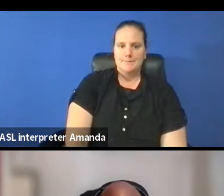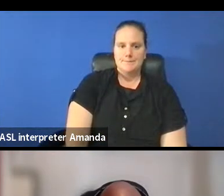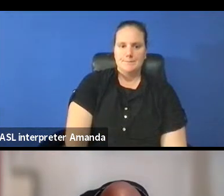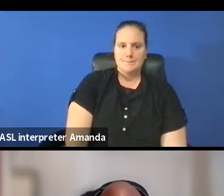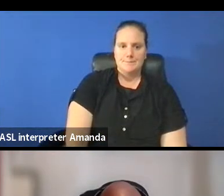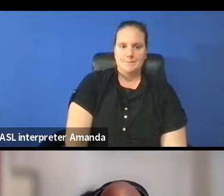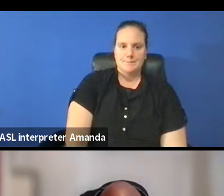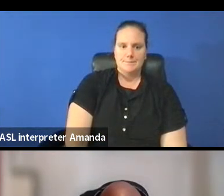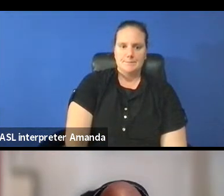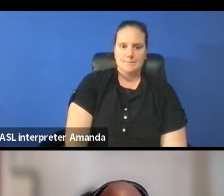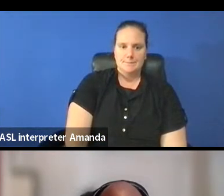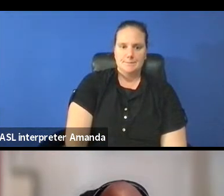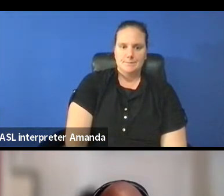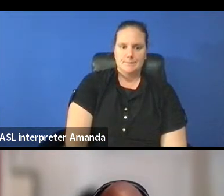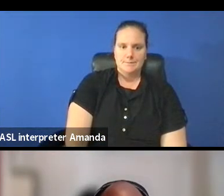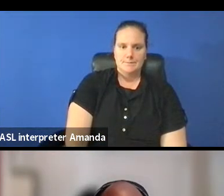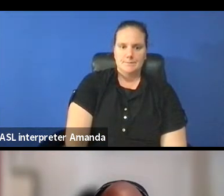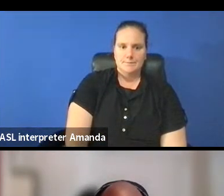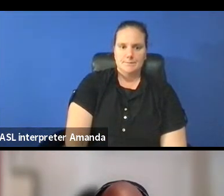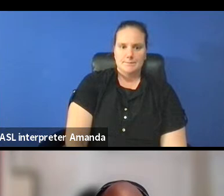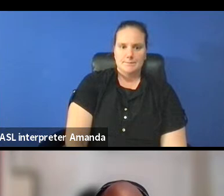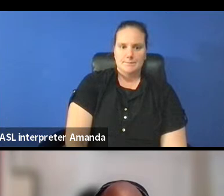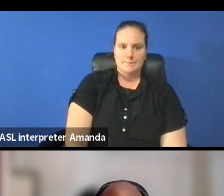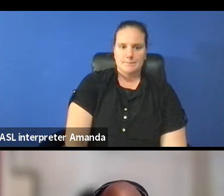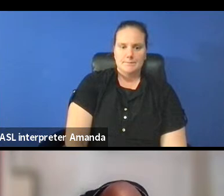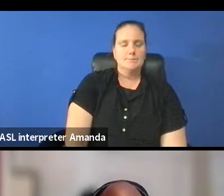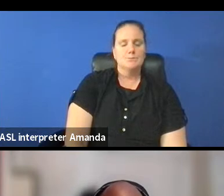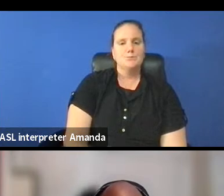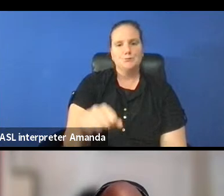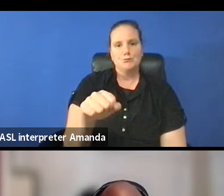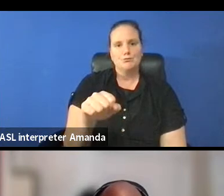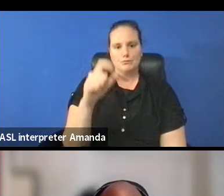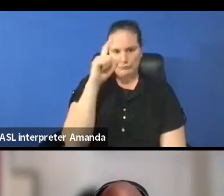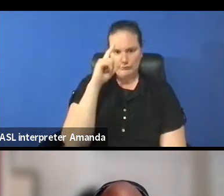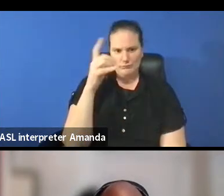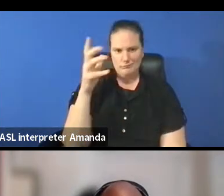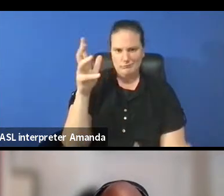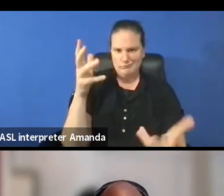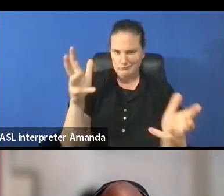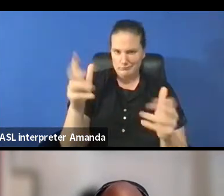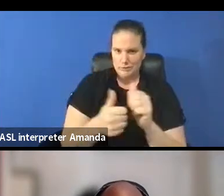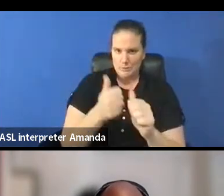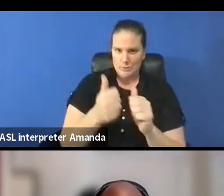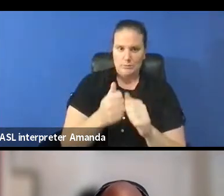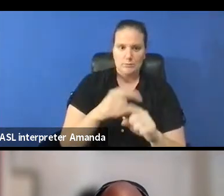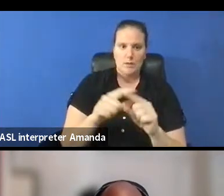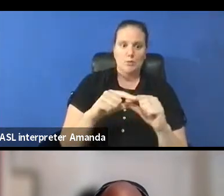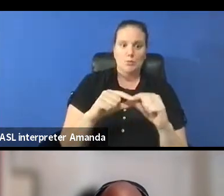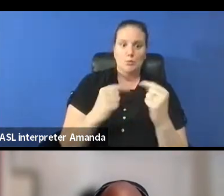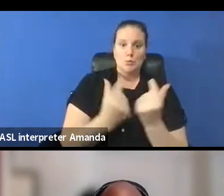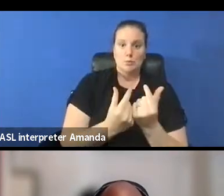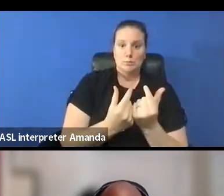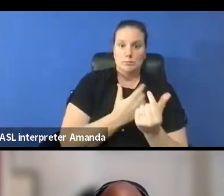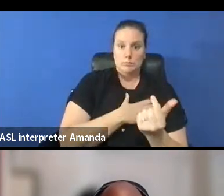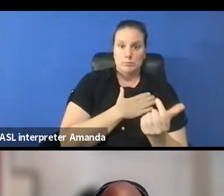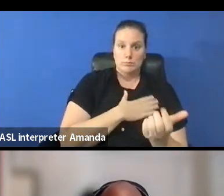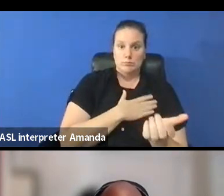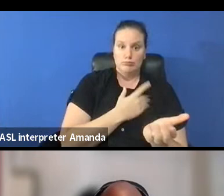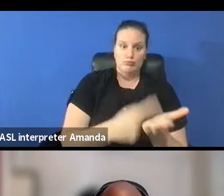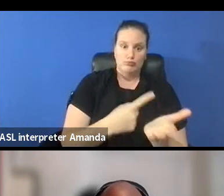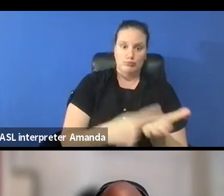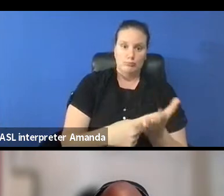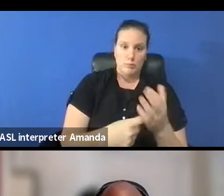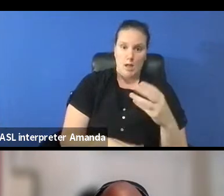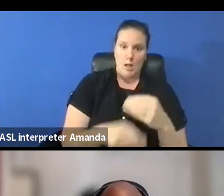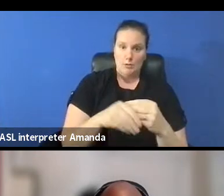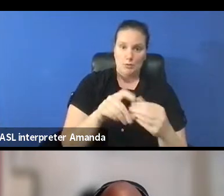And yeah, I think that's the gist, but group, please add to